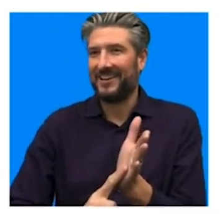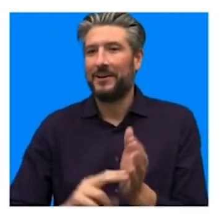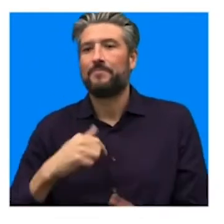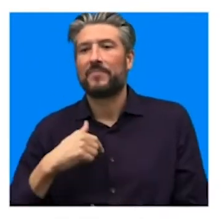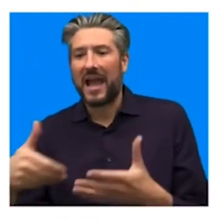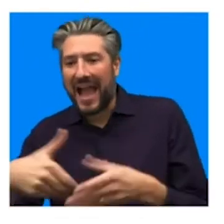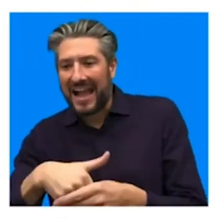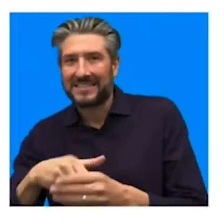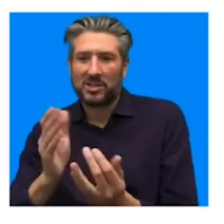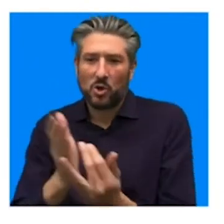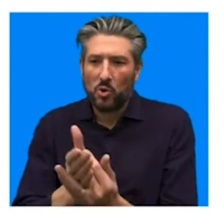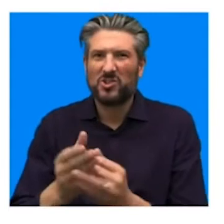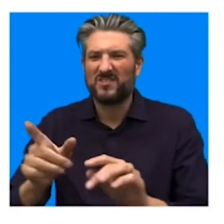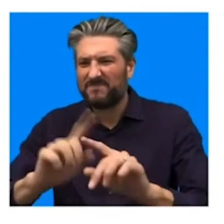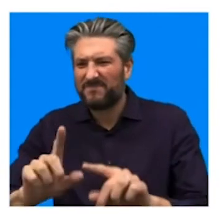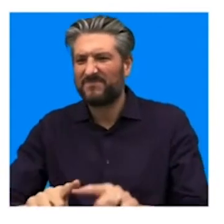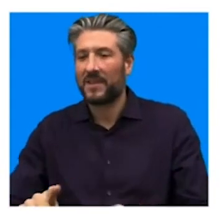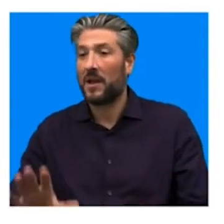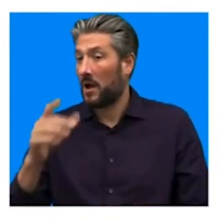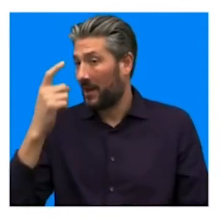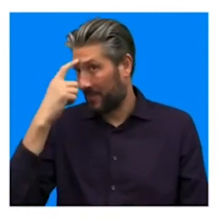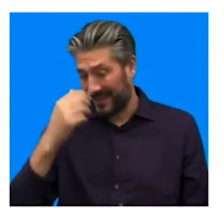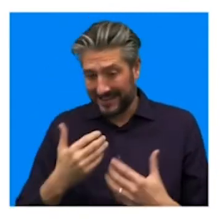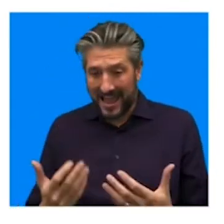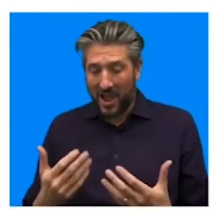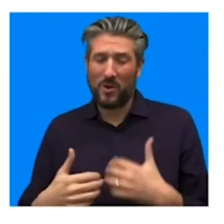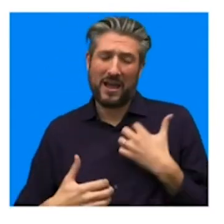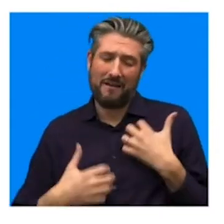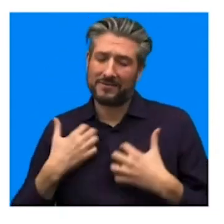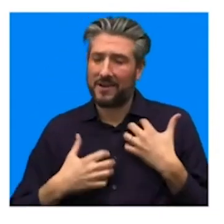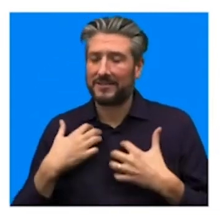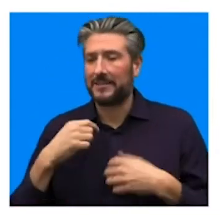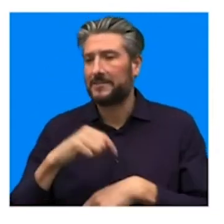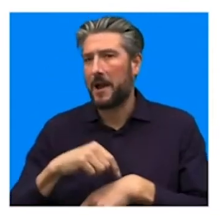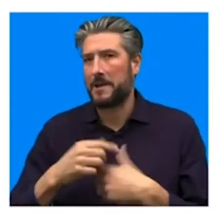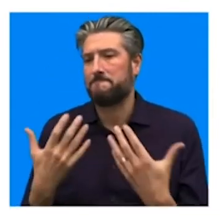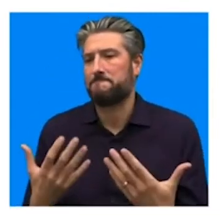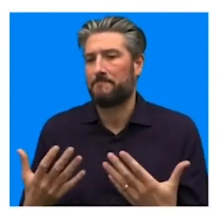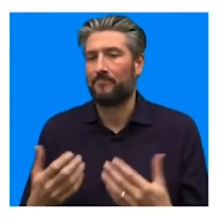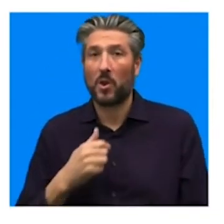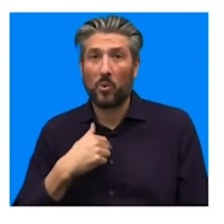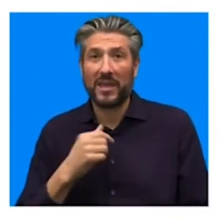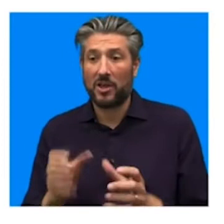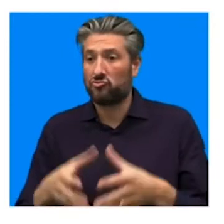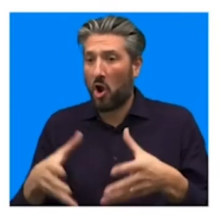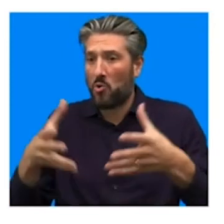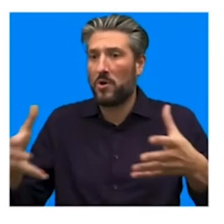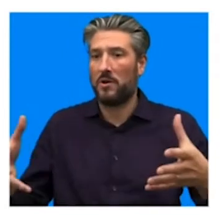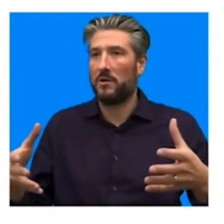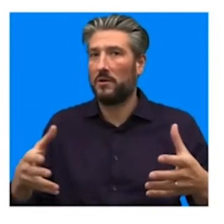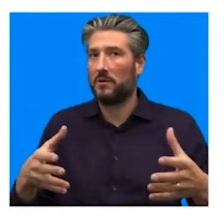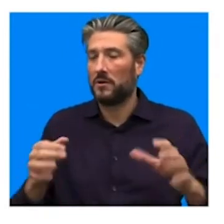honestly think it's the most exciting time for where we're at, and it is growing, and I think together we've got an awful lot of strength. So